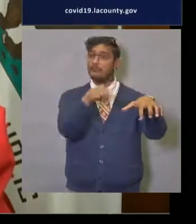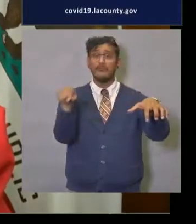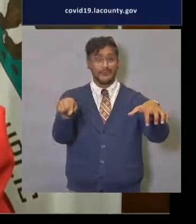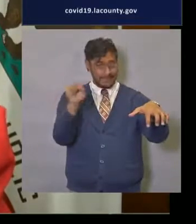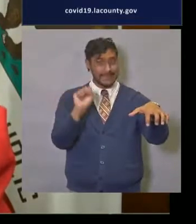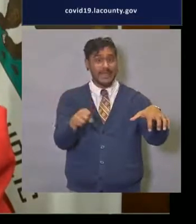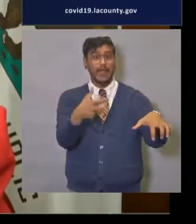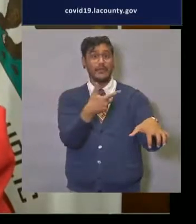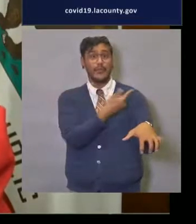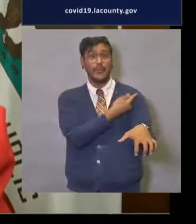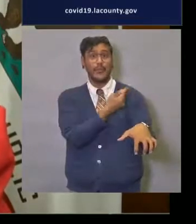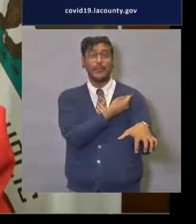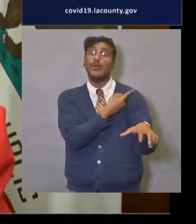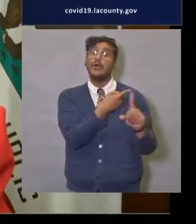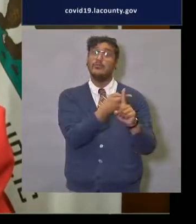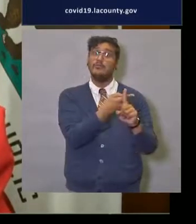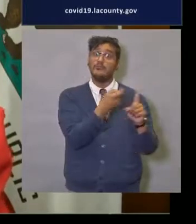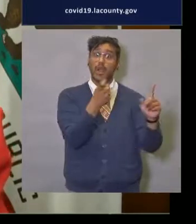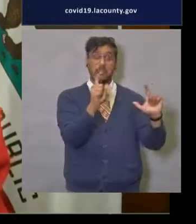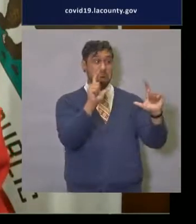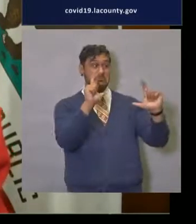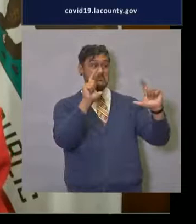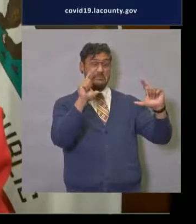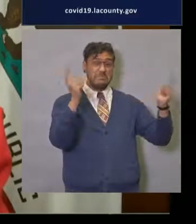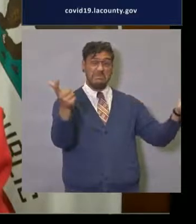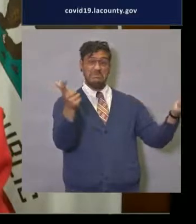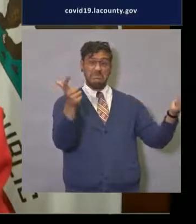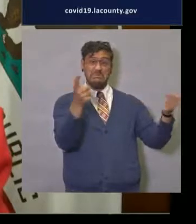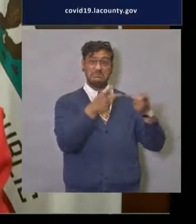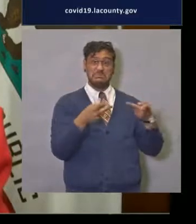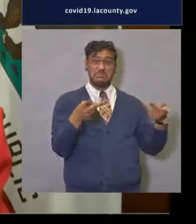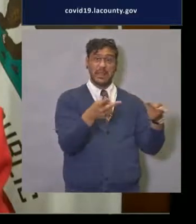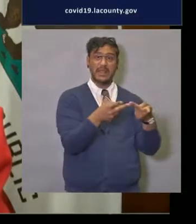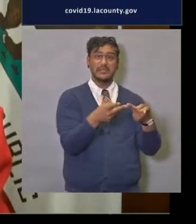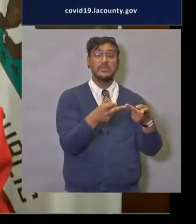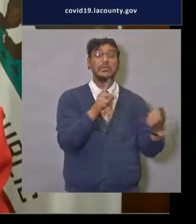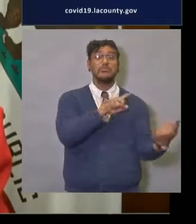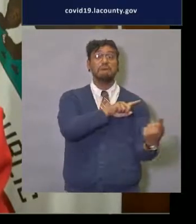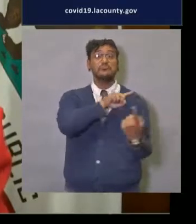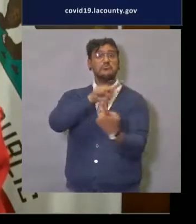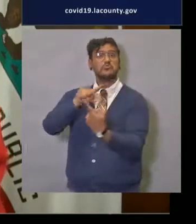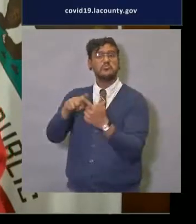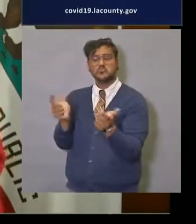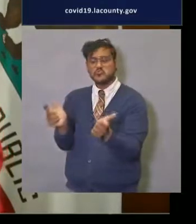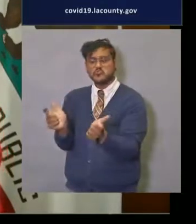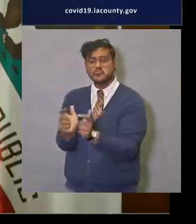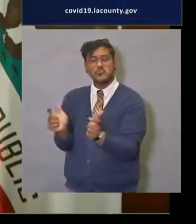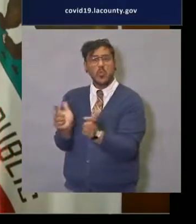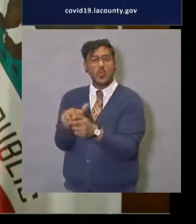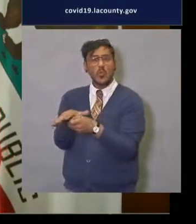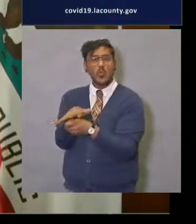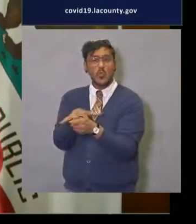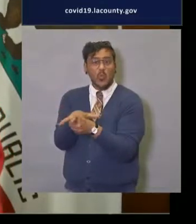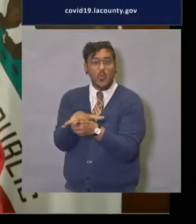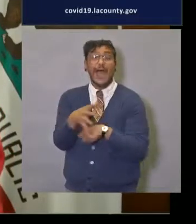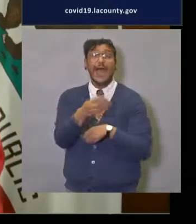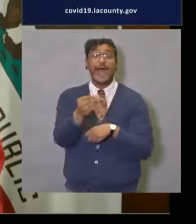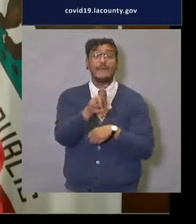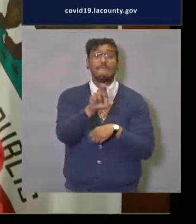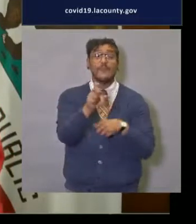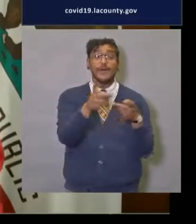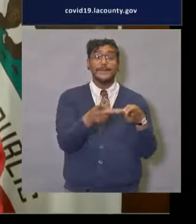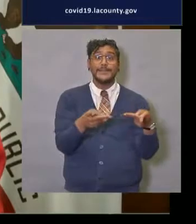vaccines, ranging from large megapods to our local community health clinics and pharmacies, who provide much